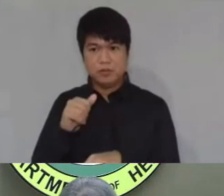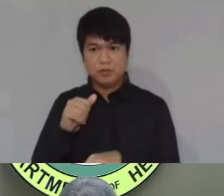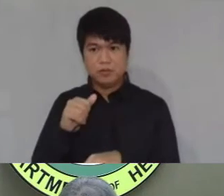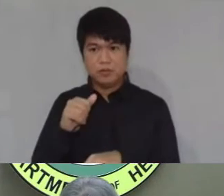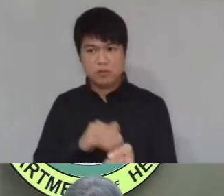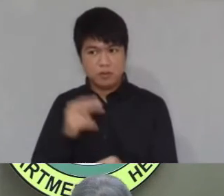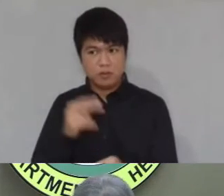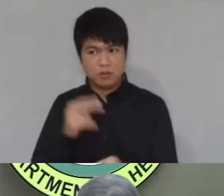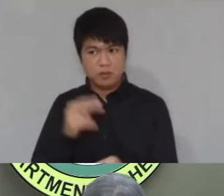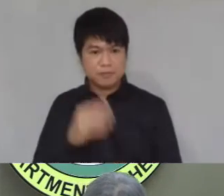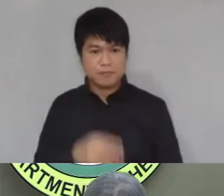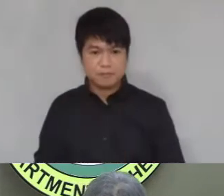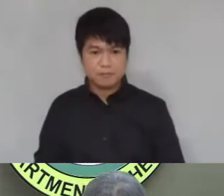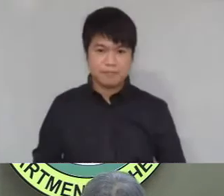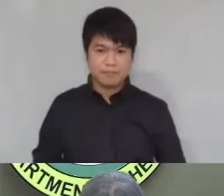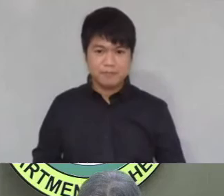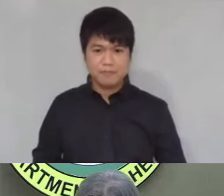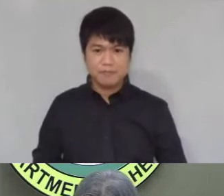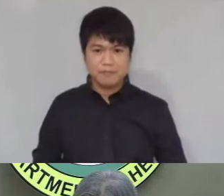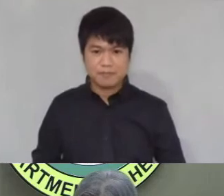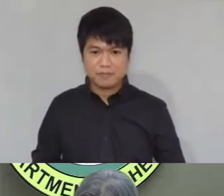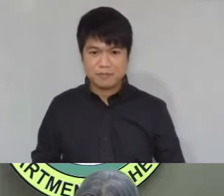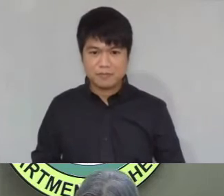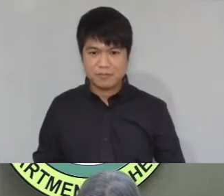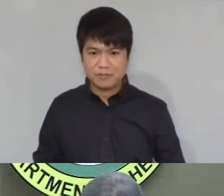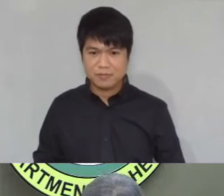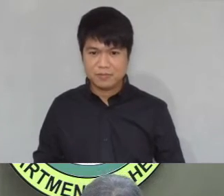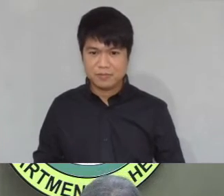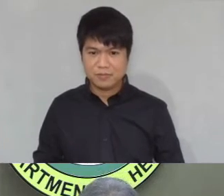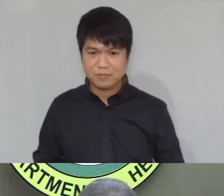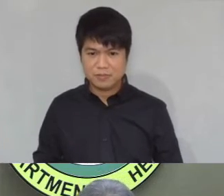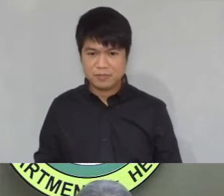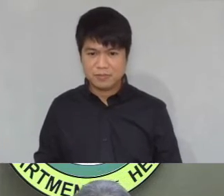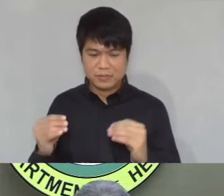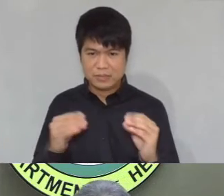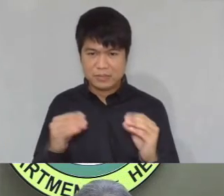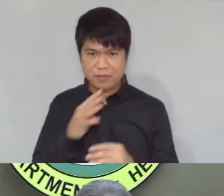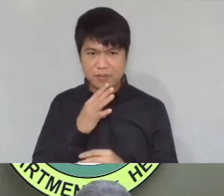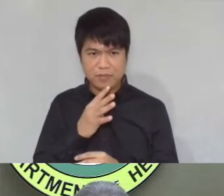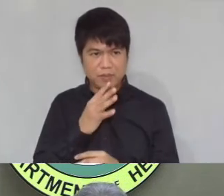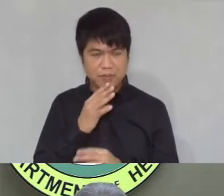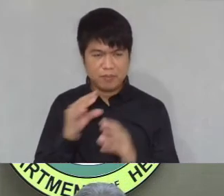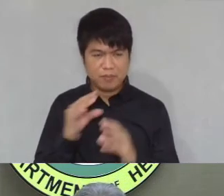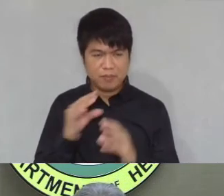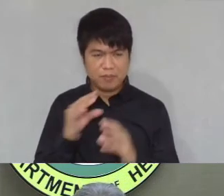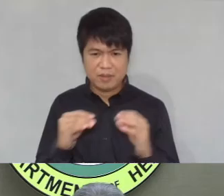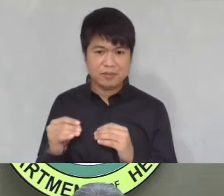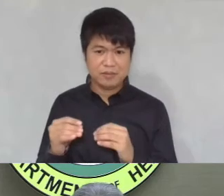Nem. Finally, he got on board. Is there no need for recommendations about how professional